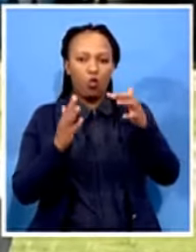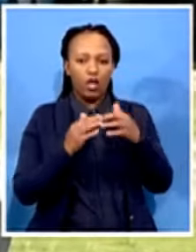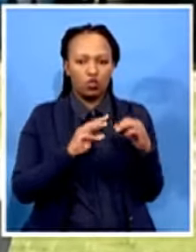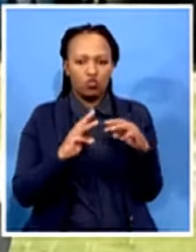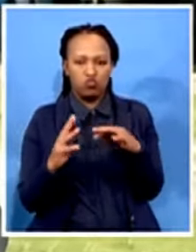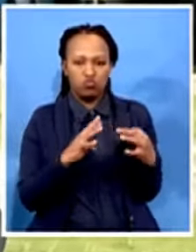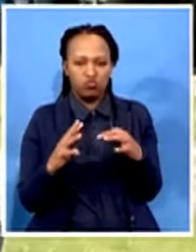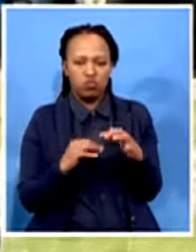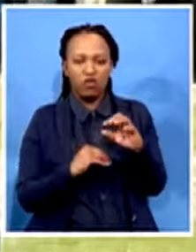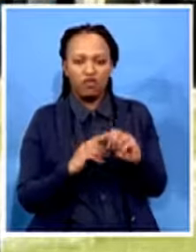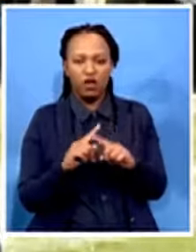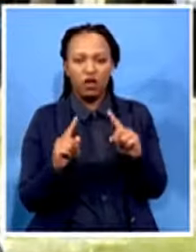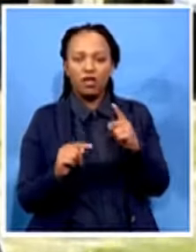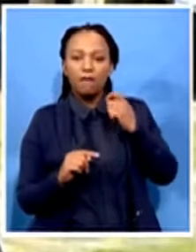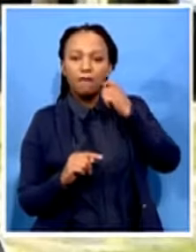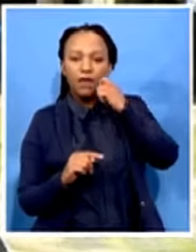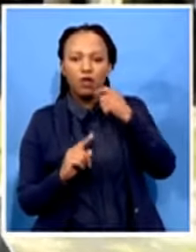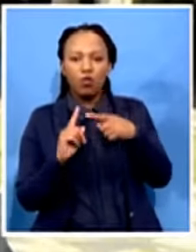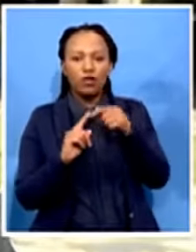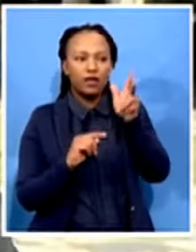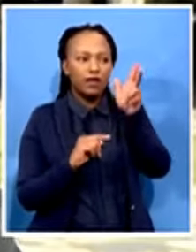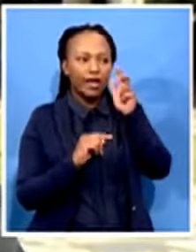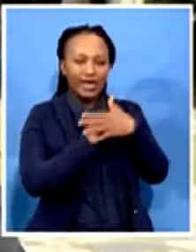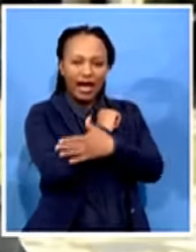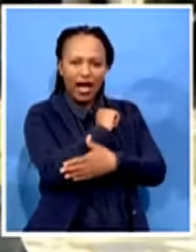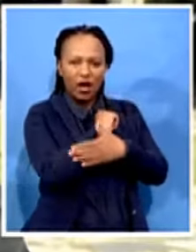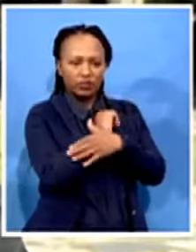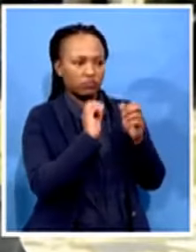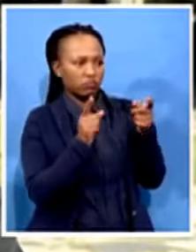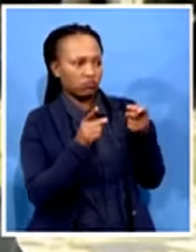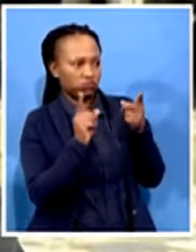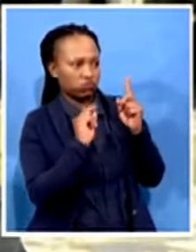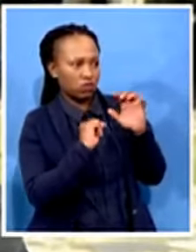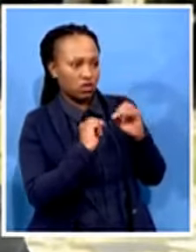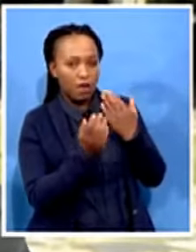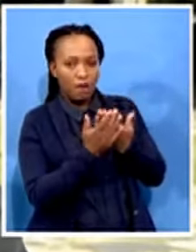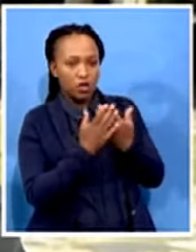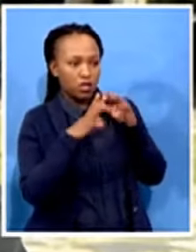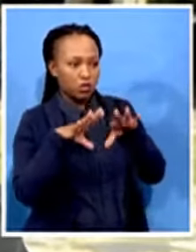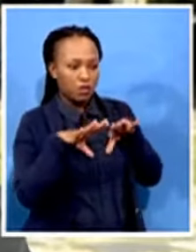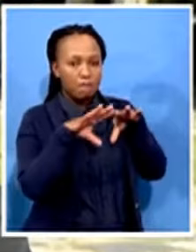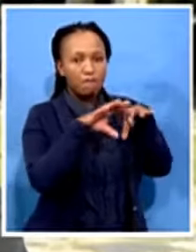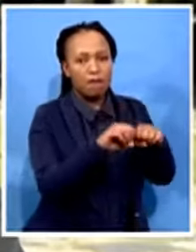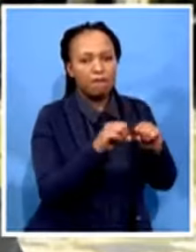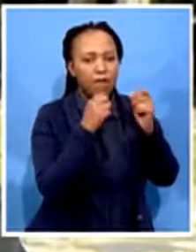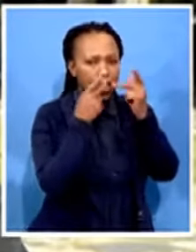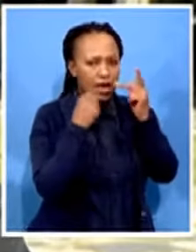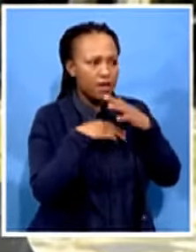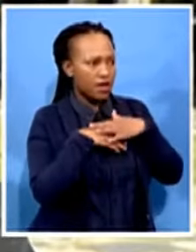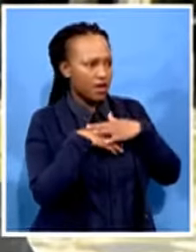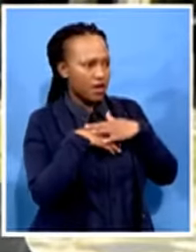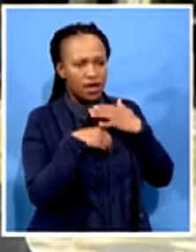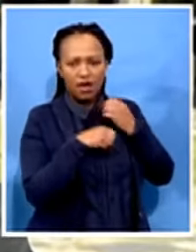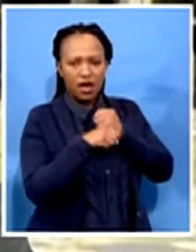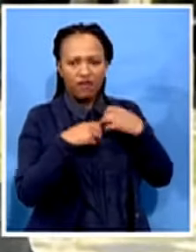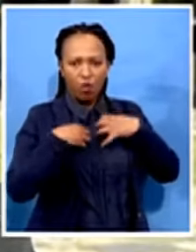the country is in danger of being taken over by the enemy. They didn't worry about creed or culture. To